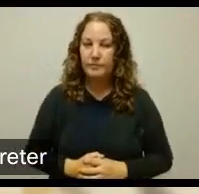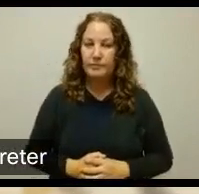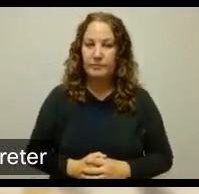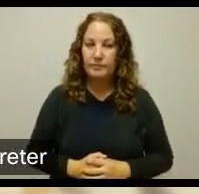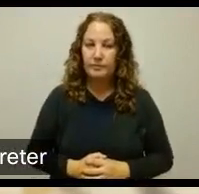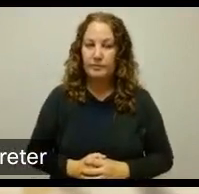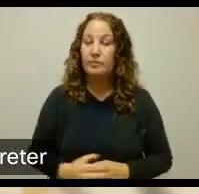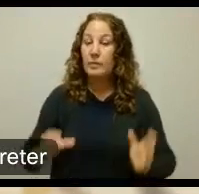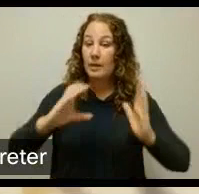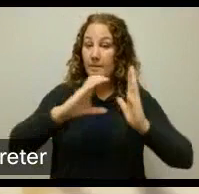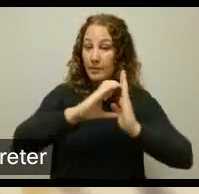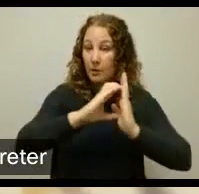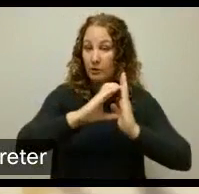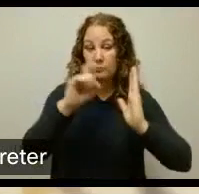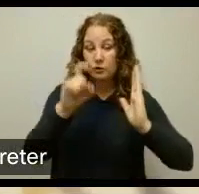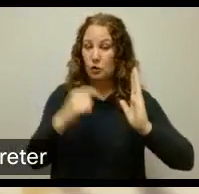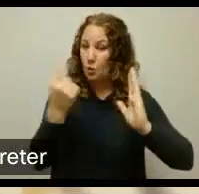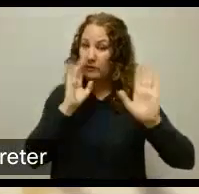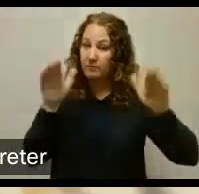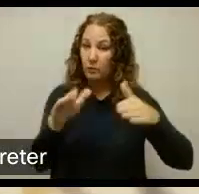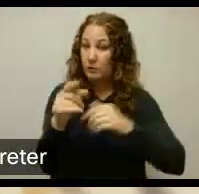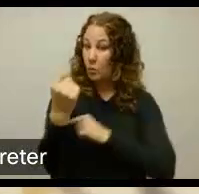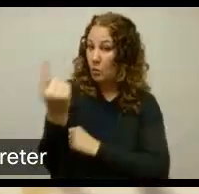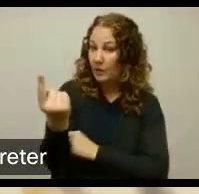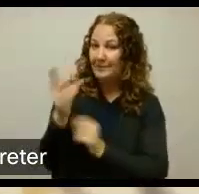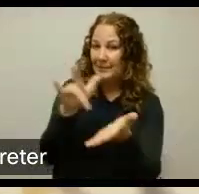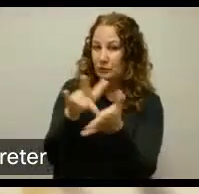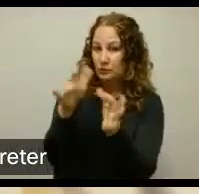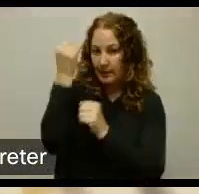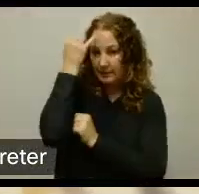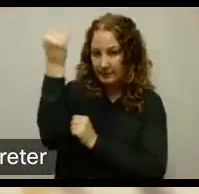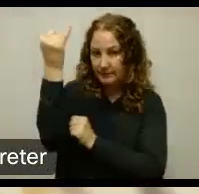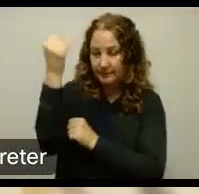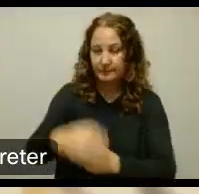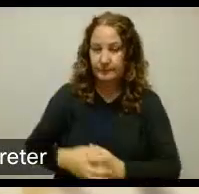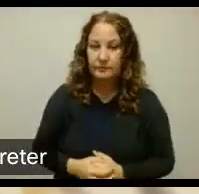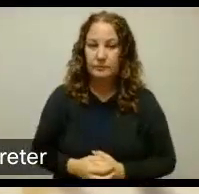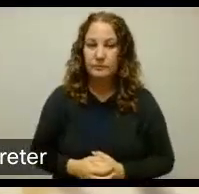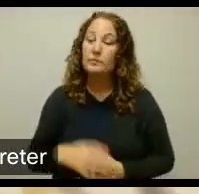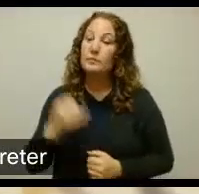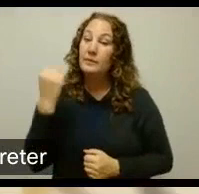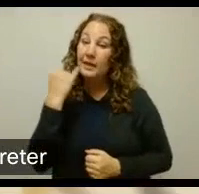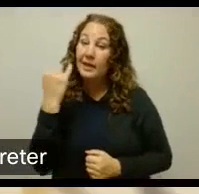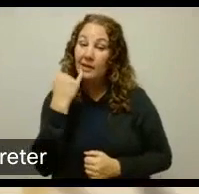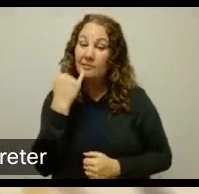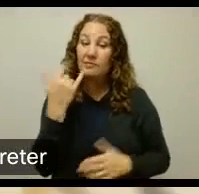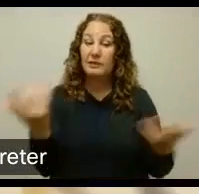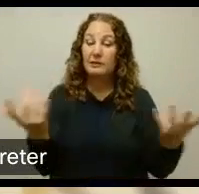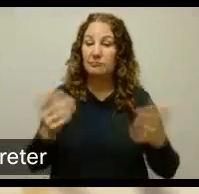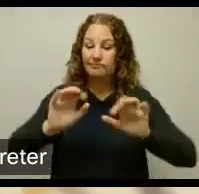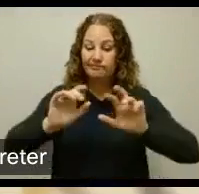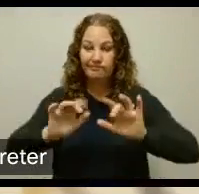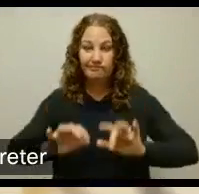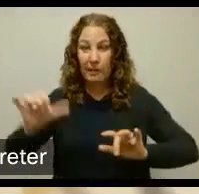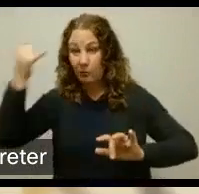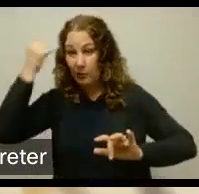A paragraph should only focus on one central idea. If you find yourself writing about other